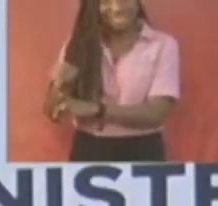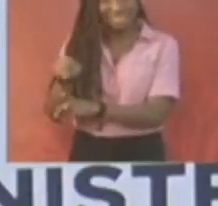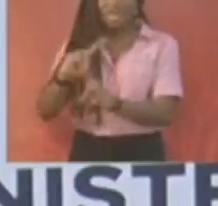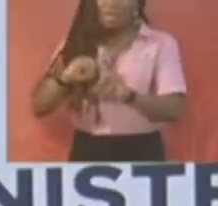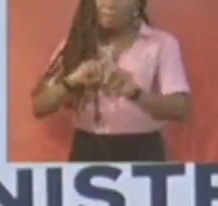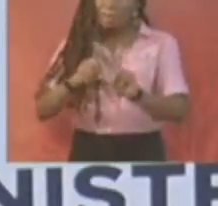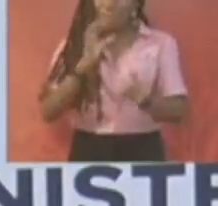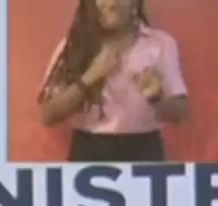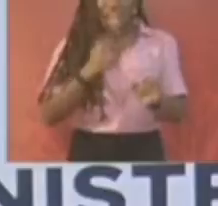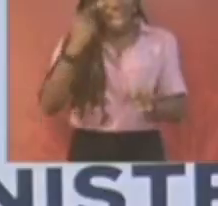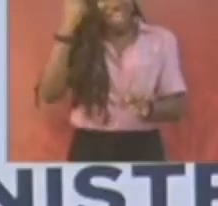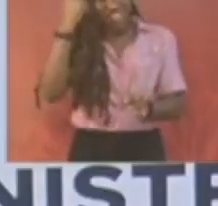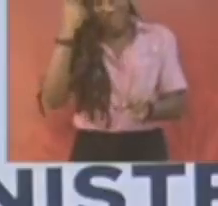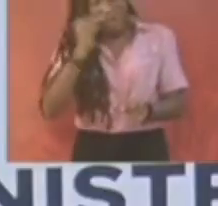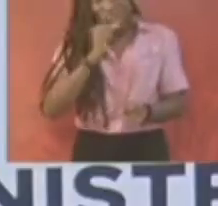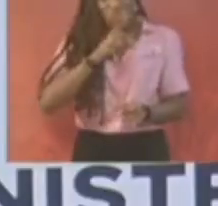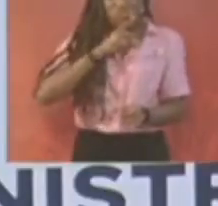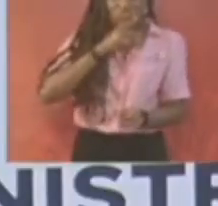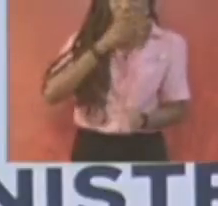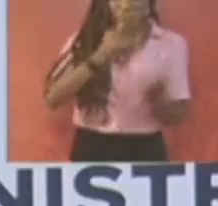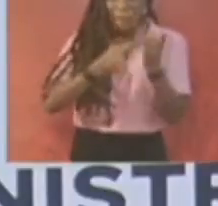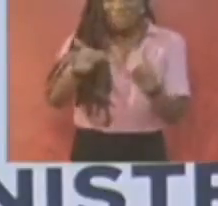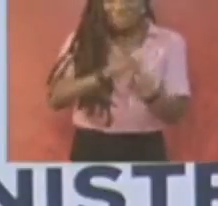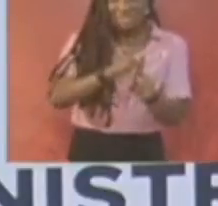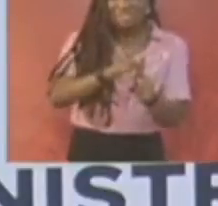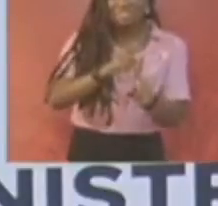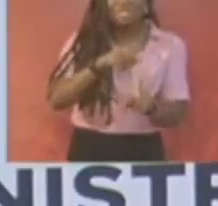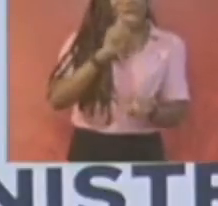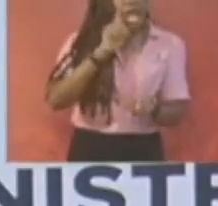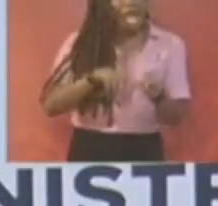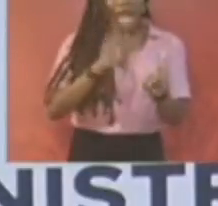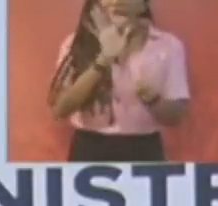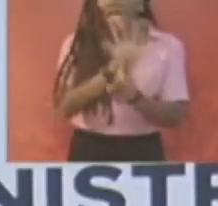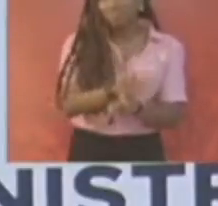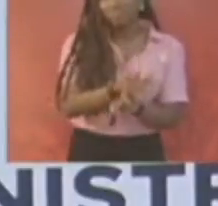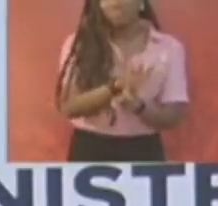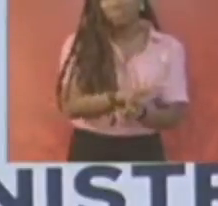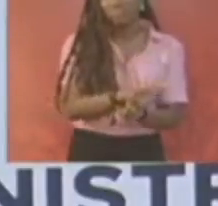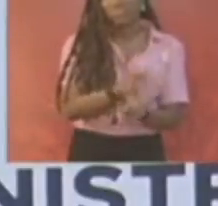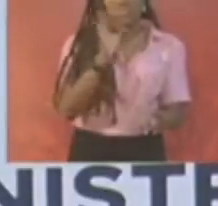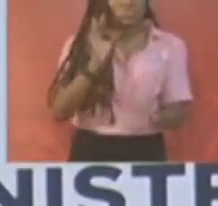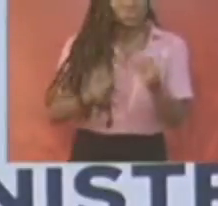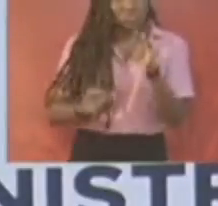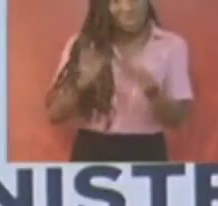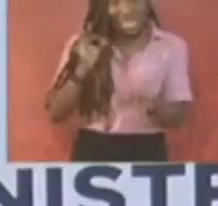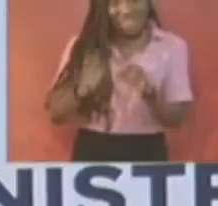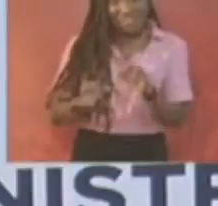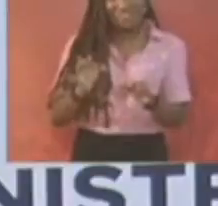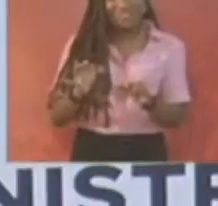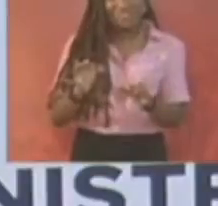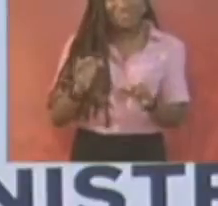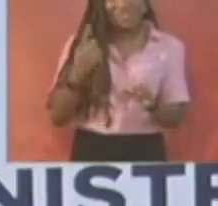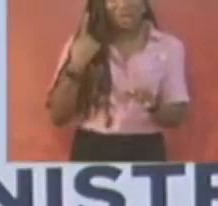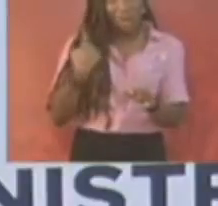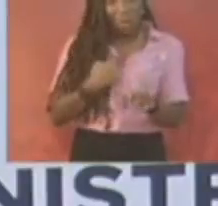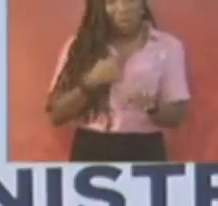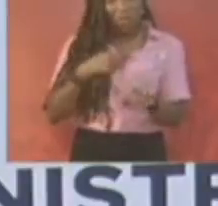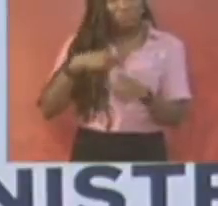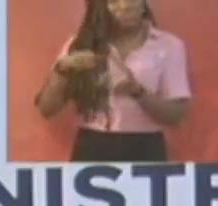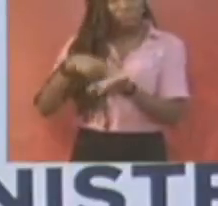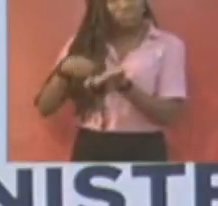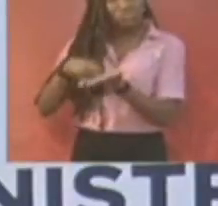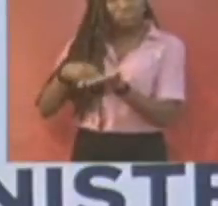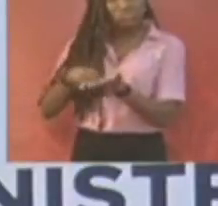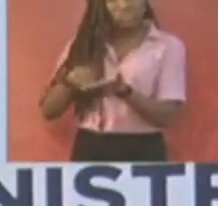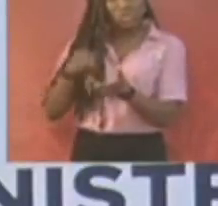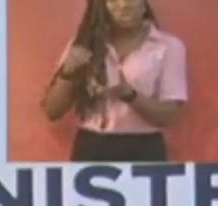is if there are positive tests that are related to or traced back to that gathering or